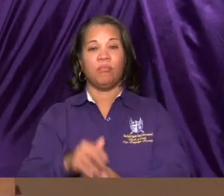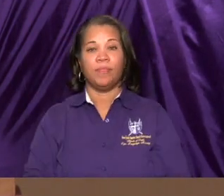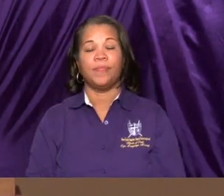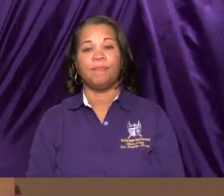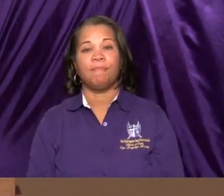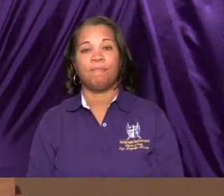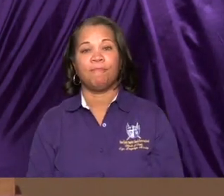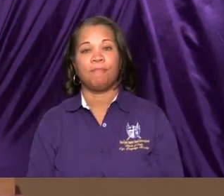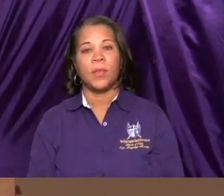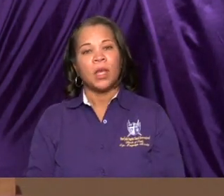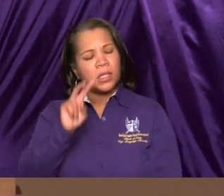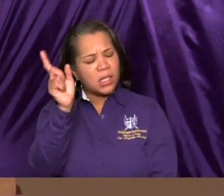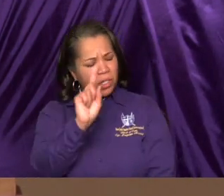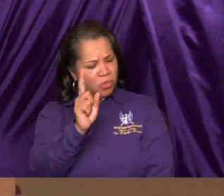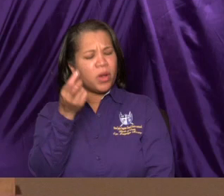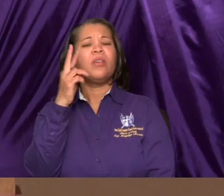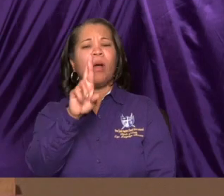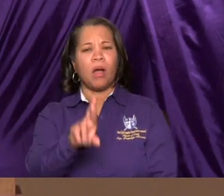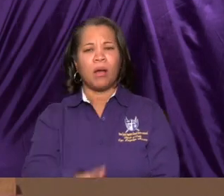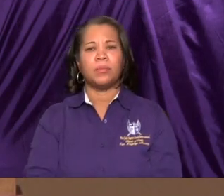He sees you right where you are.